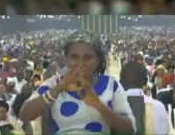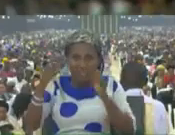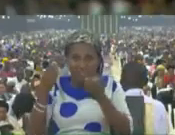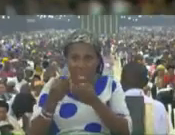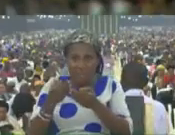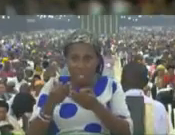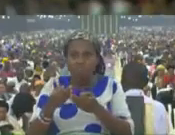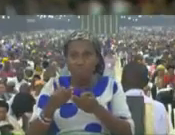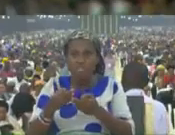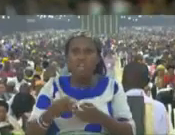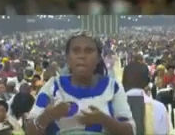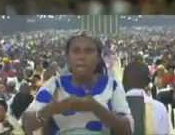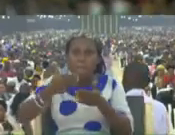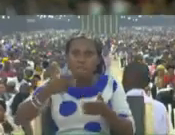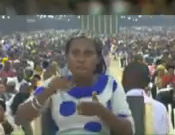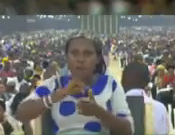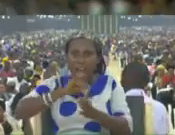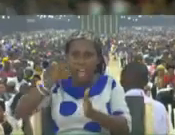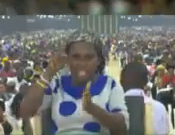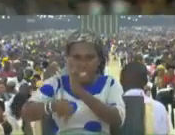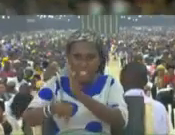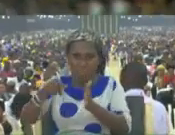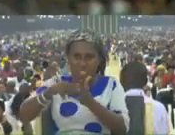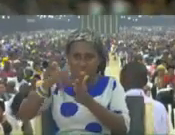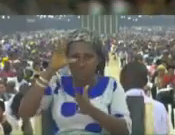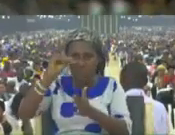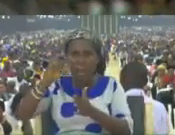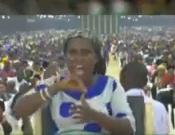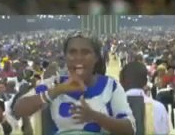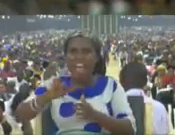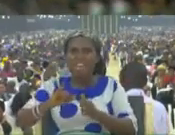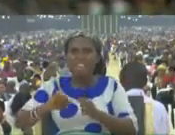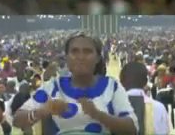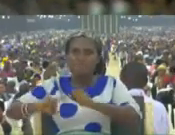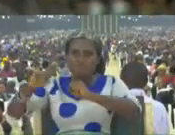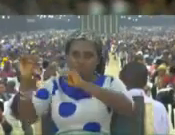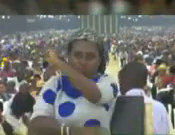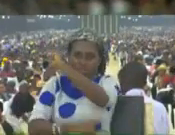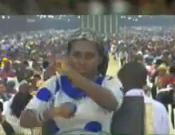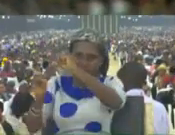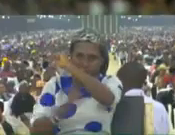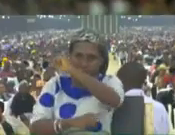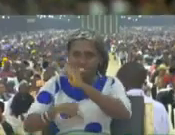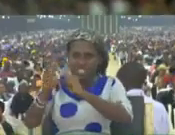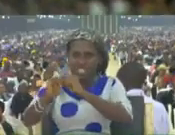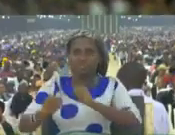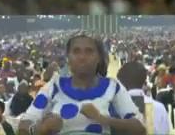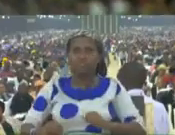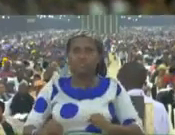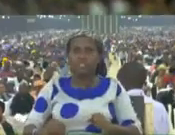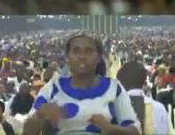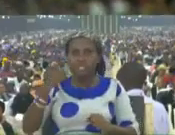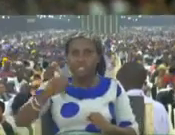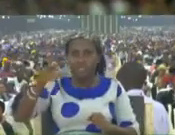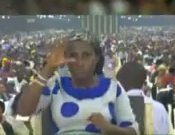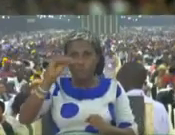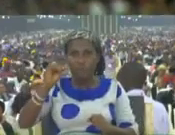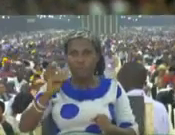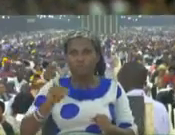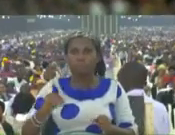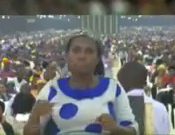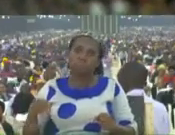Before I kill this one, I will torture him a little. So the boy returned from